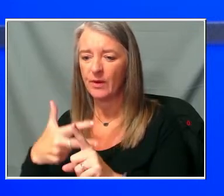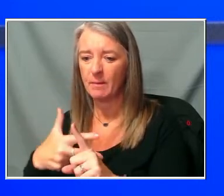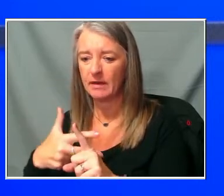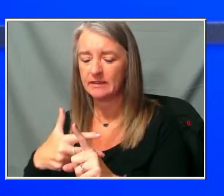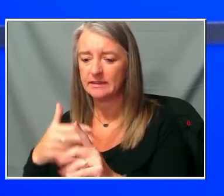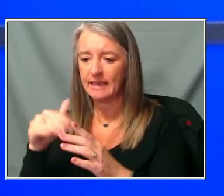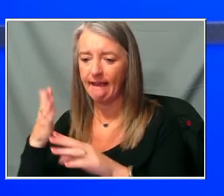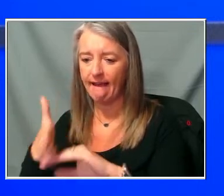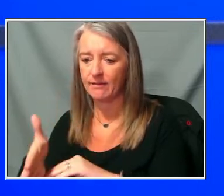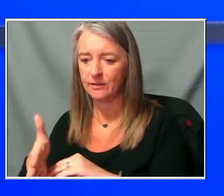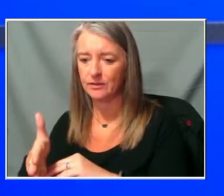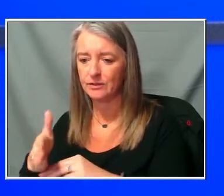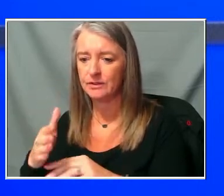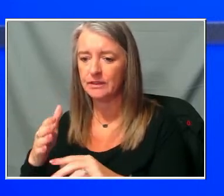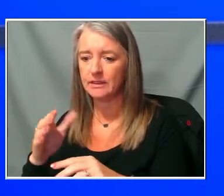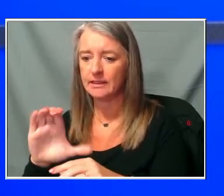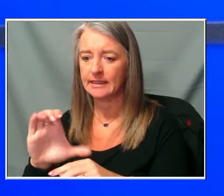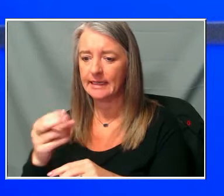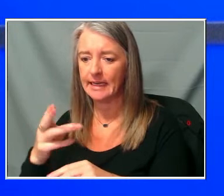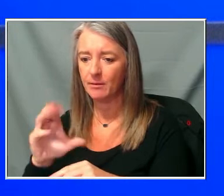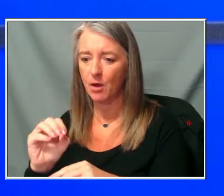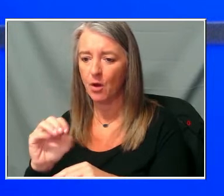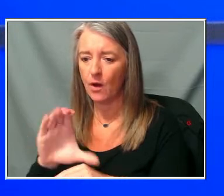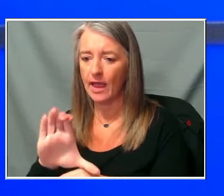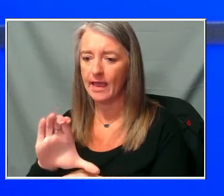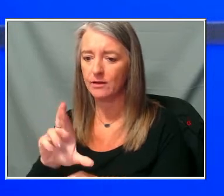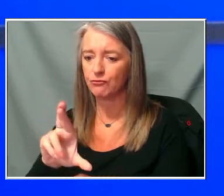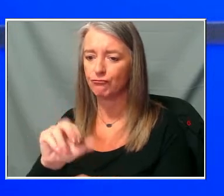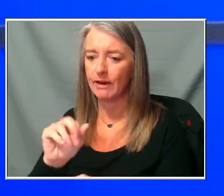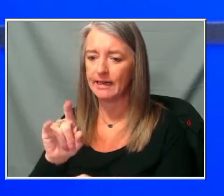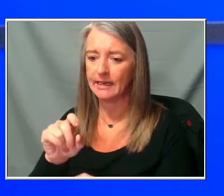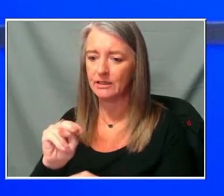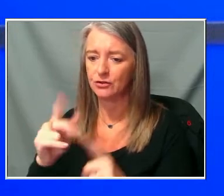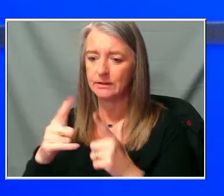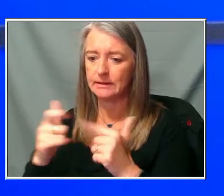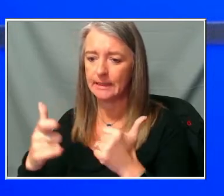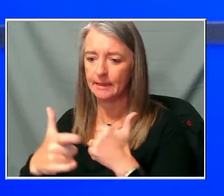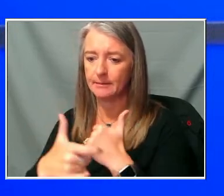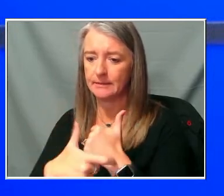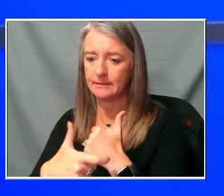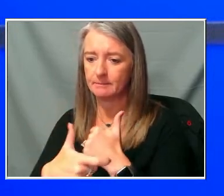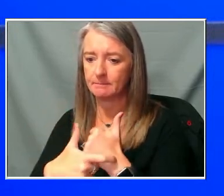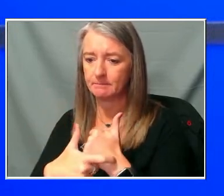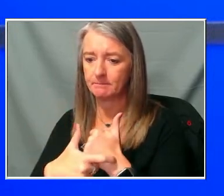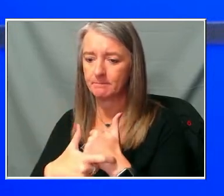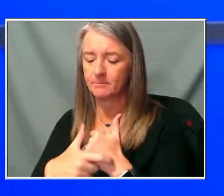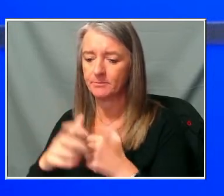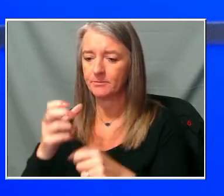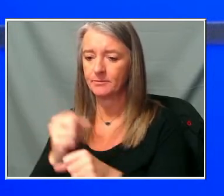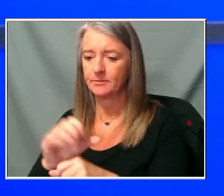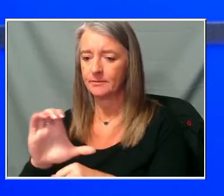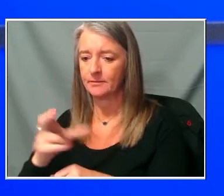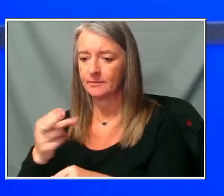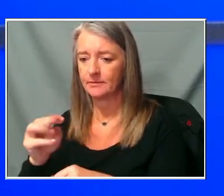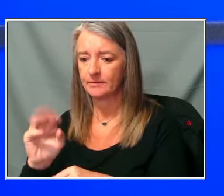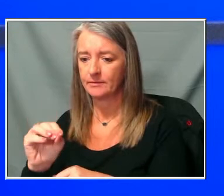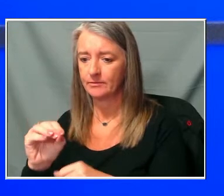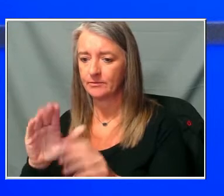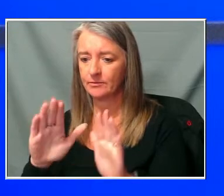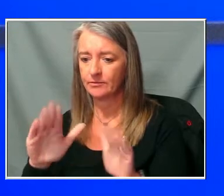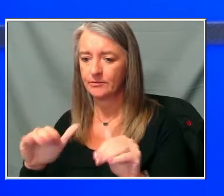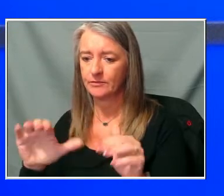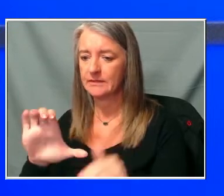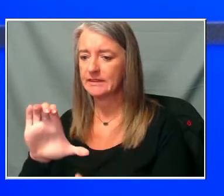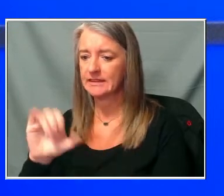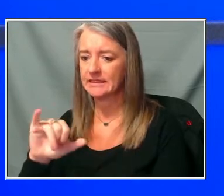I underwent chemotherapy and radiation simultaneously. So I would get my chemotherapy at Cincinnati